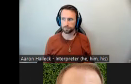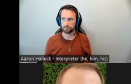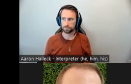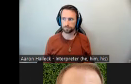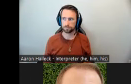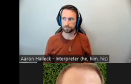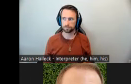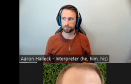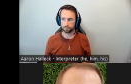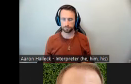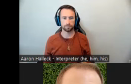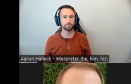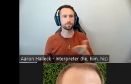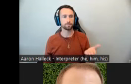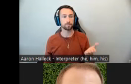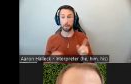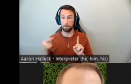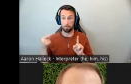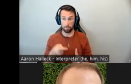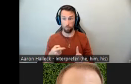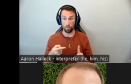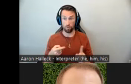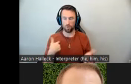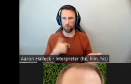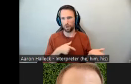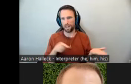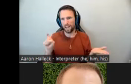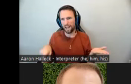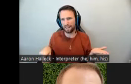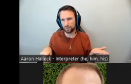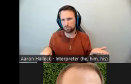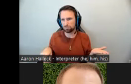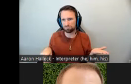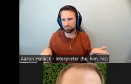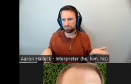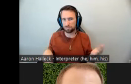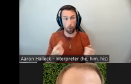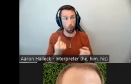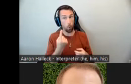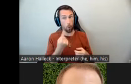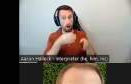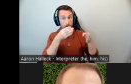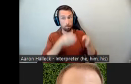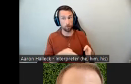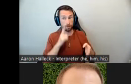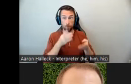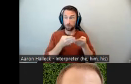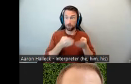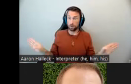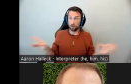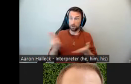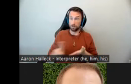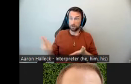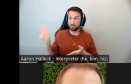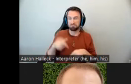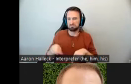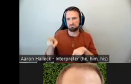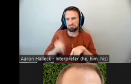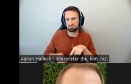The bottom line is we've got to do it, because obviously one person doesn't scale for a university of our size if we want to continue